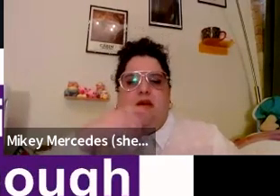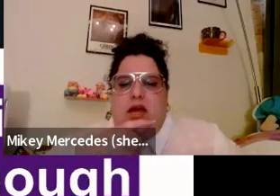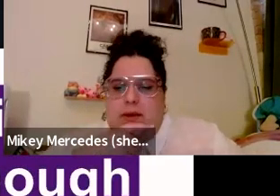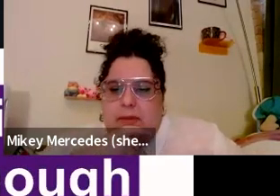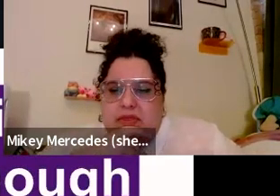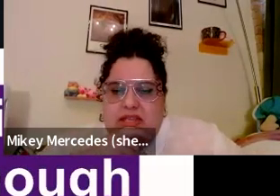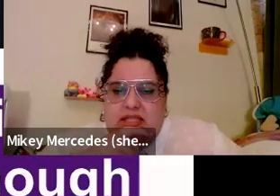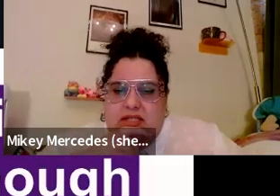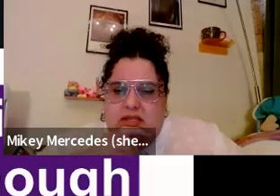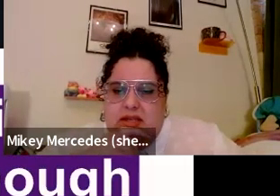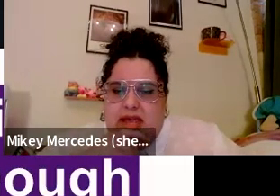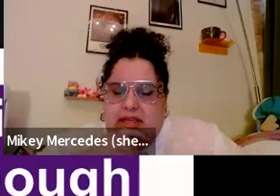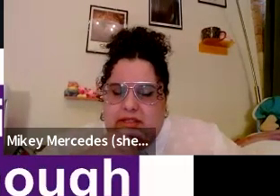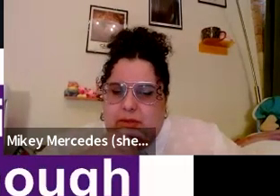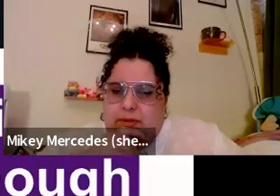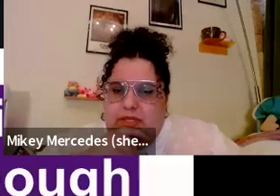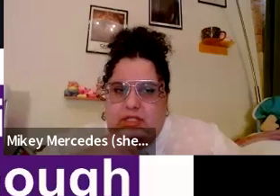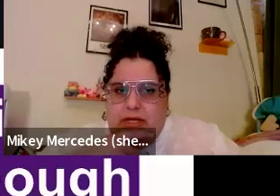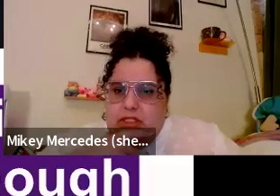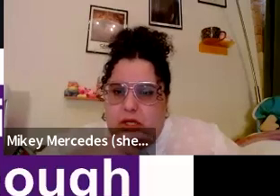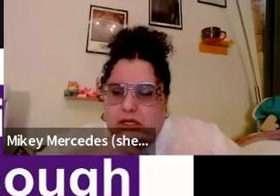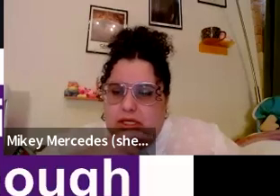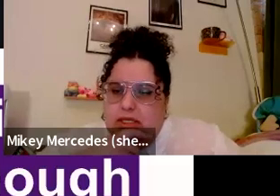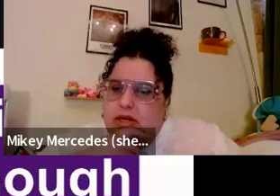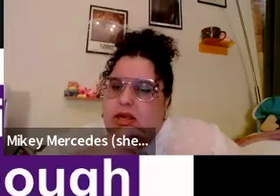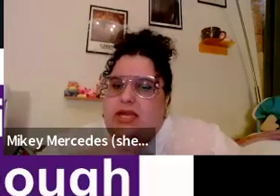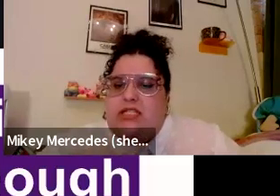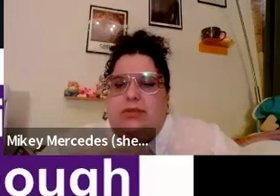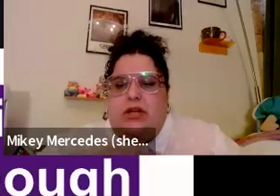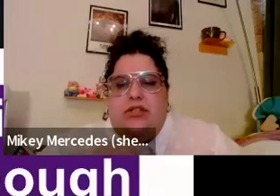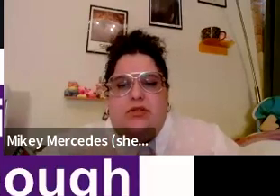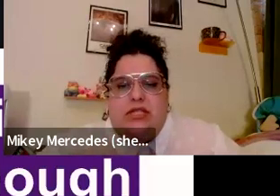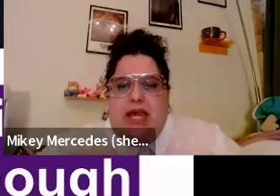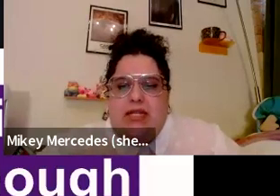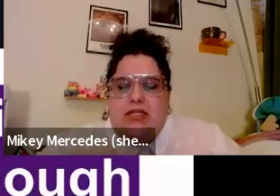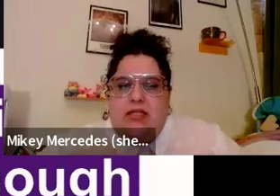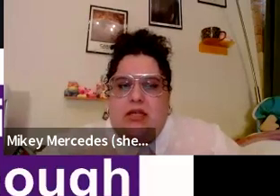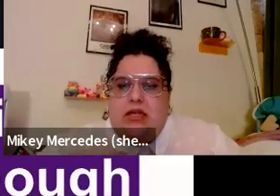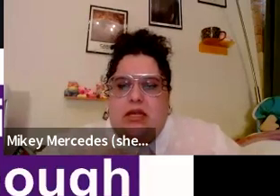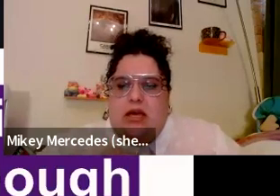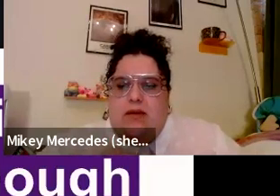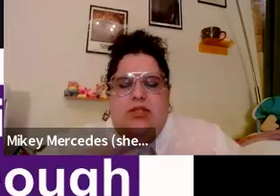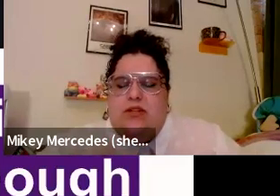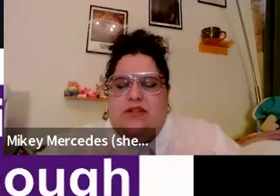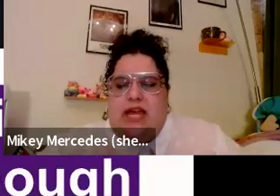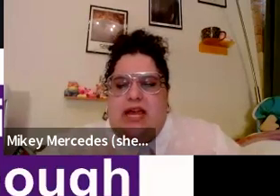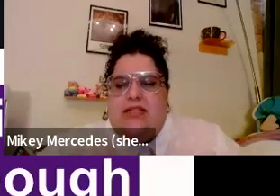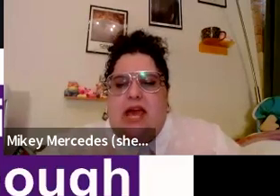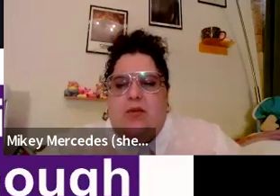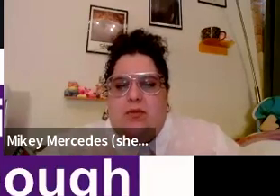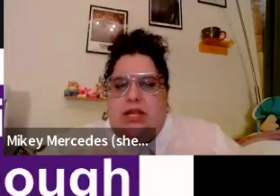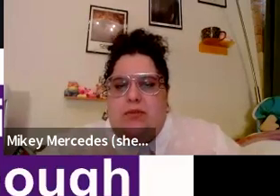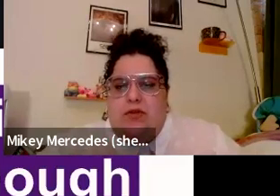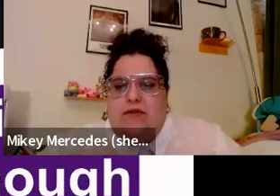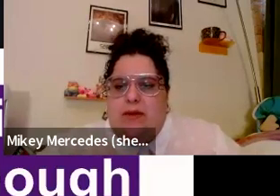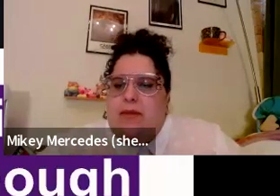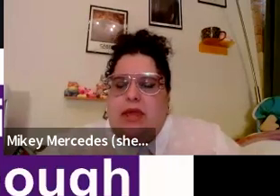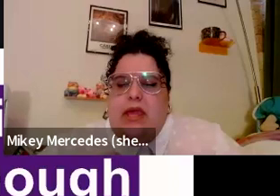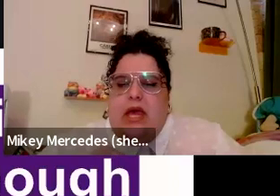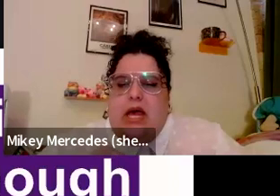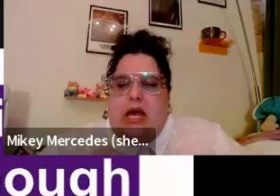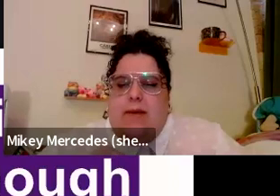if I knew I would be at a client-facing event. Years later, I realized I should have questioned that request, fought